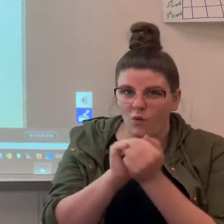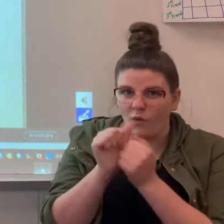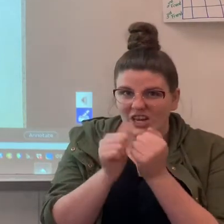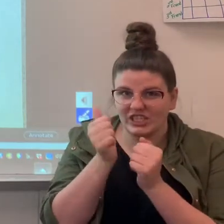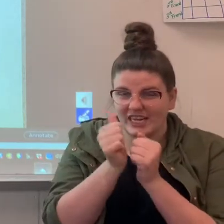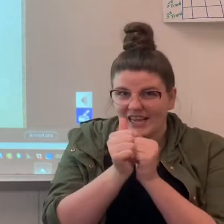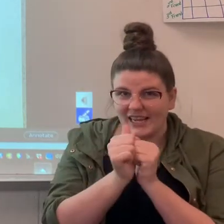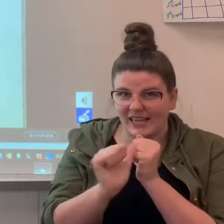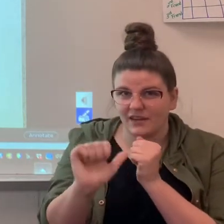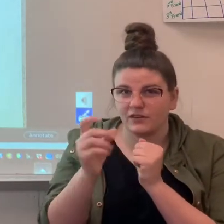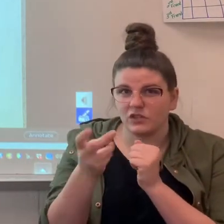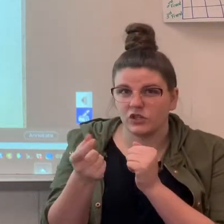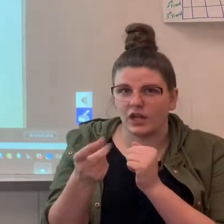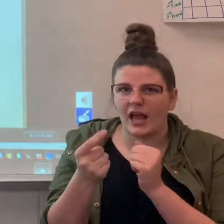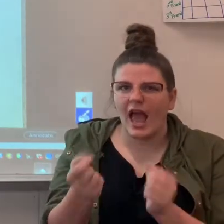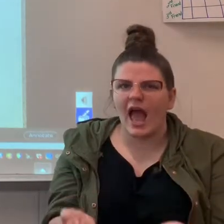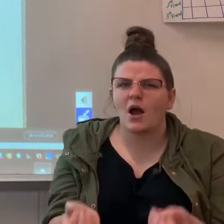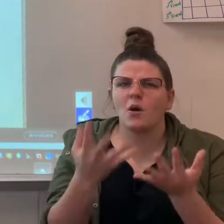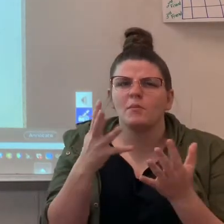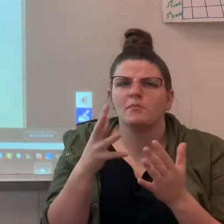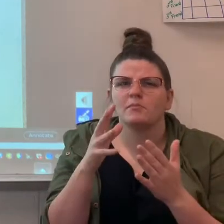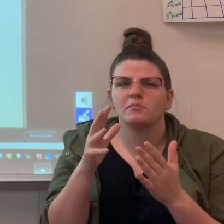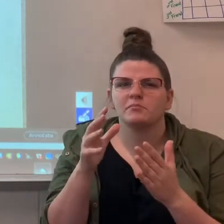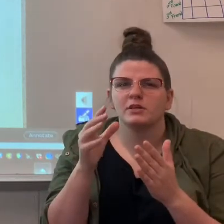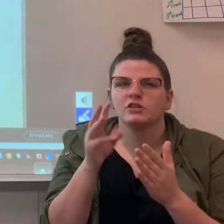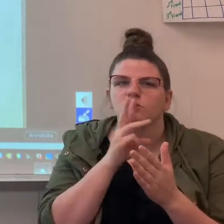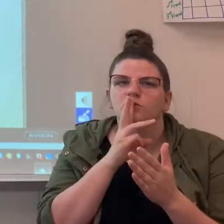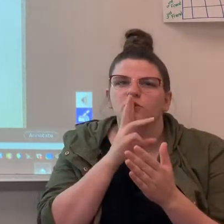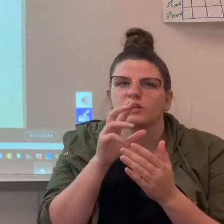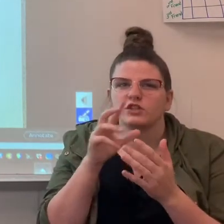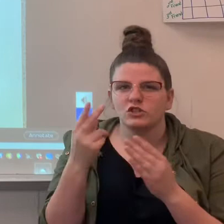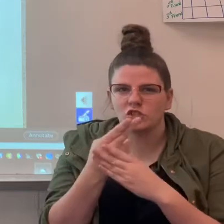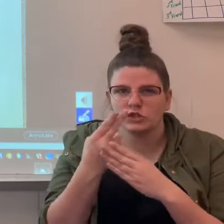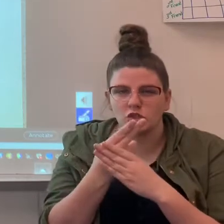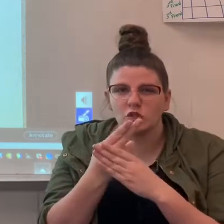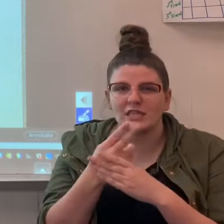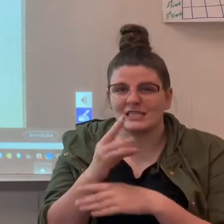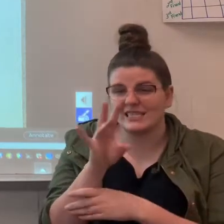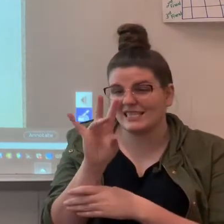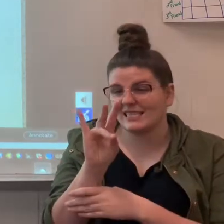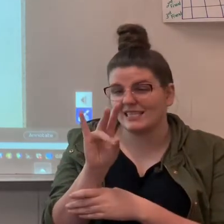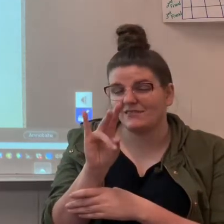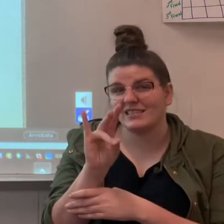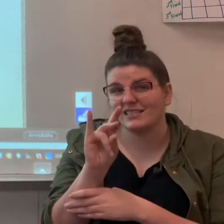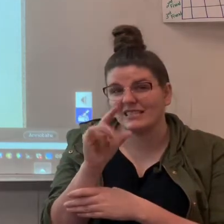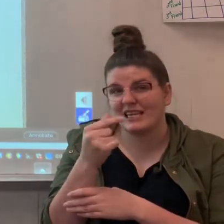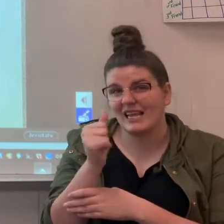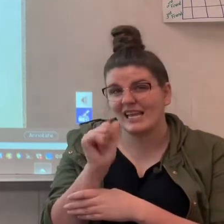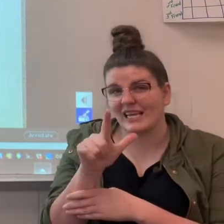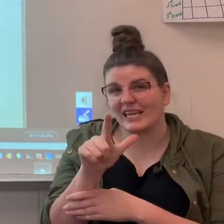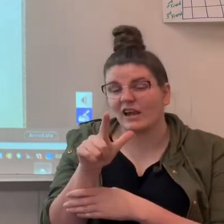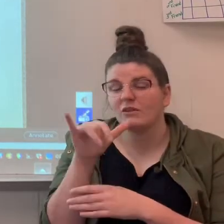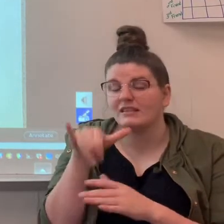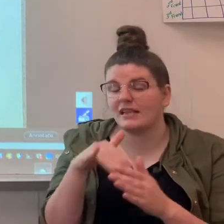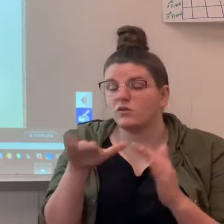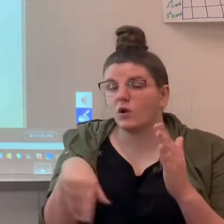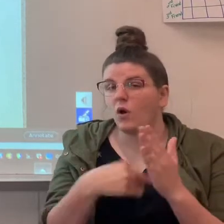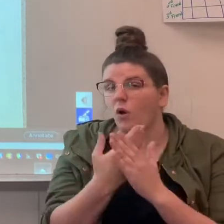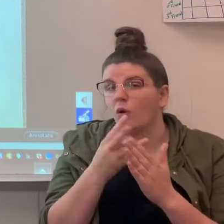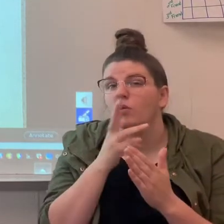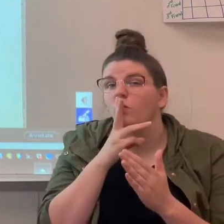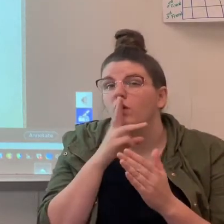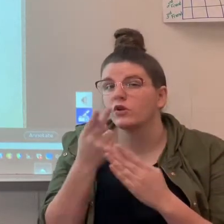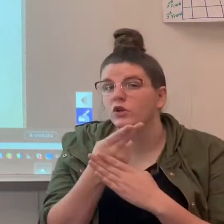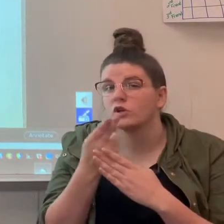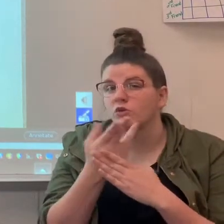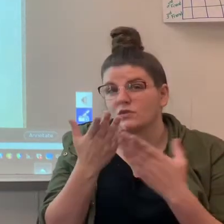wash each dog? So we're going to take our 17 gallons, which was her total amount of water used, and we're going to divide it out by